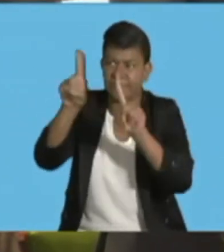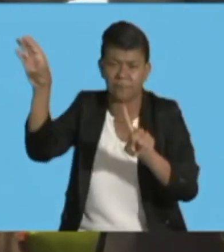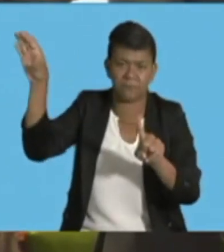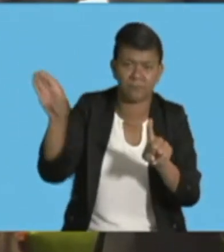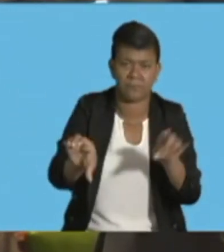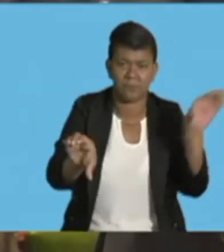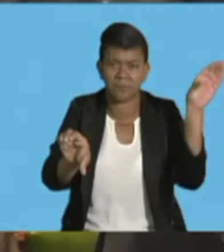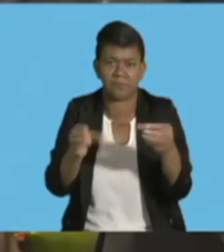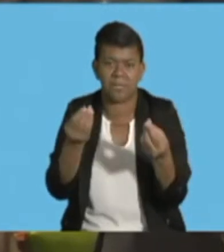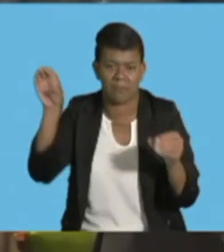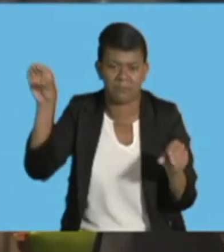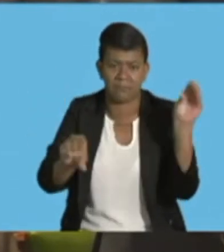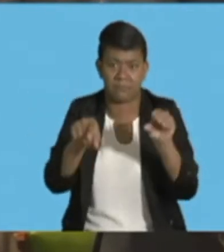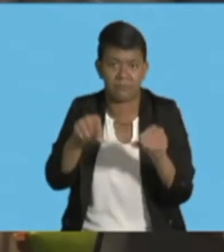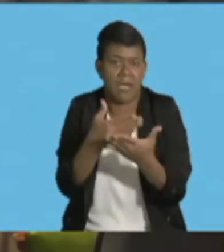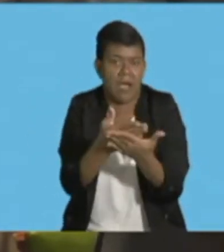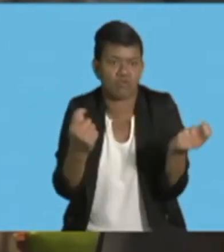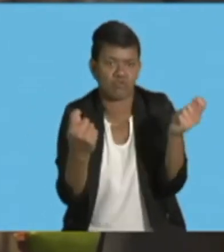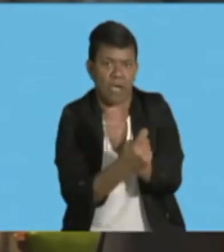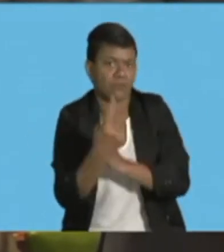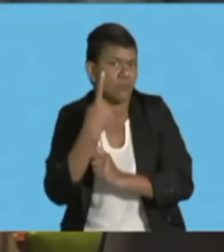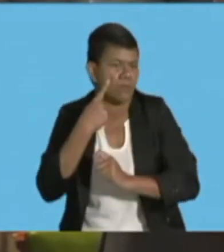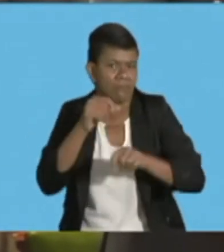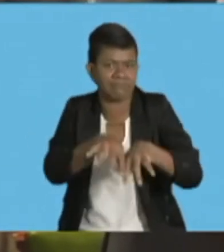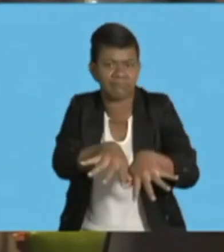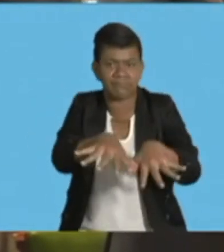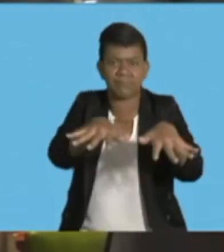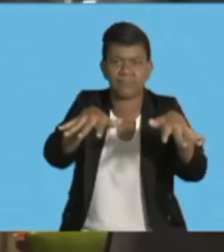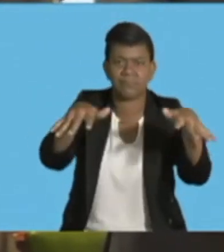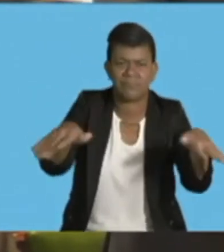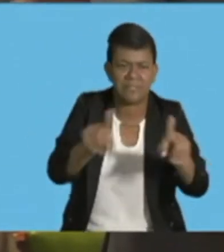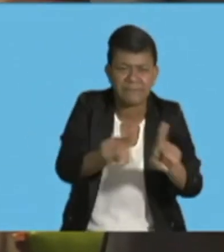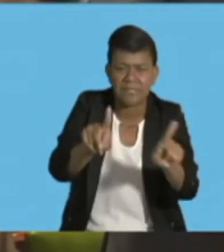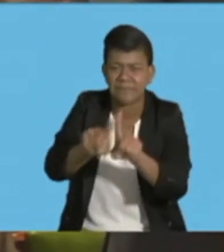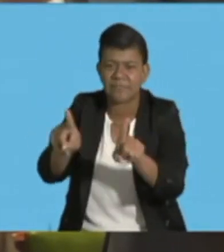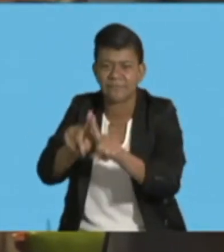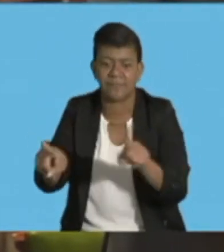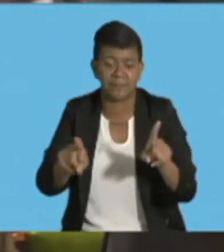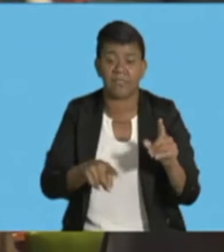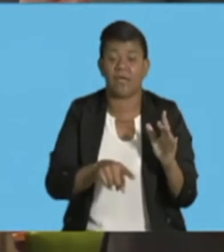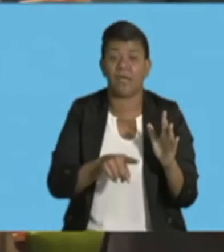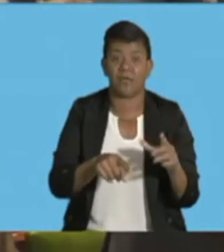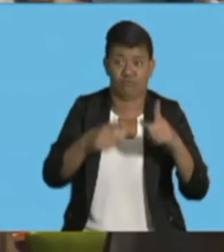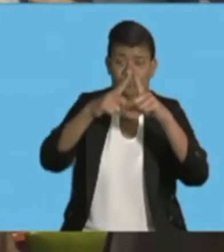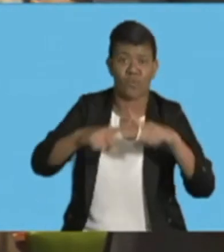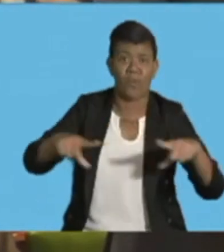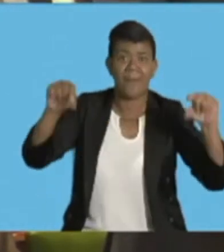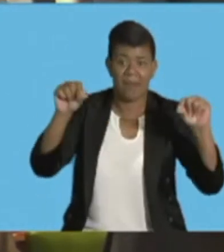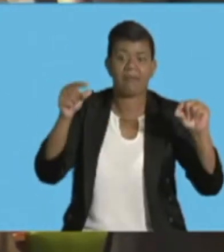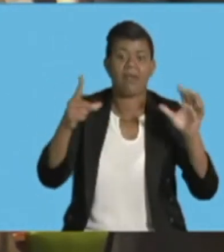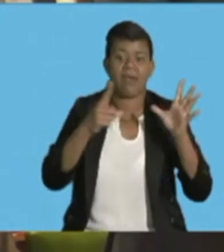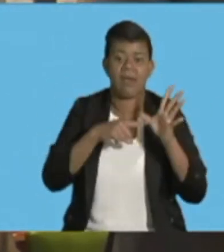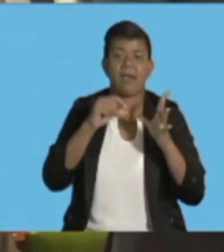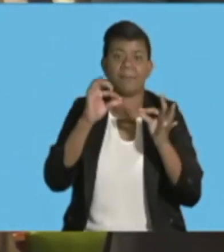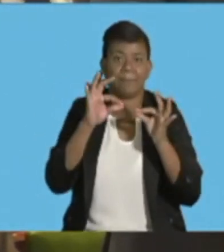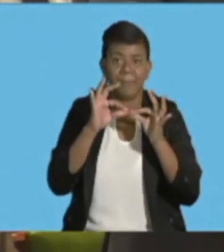Nandi Rehabilitation Project. These now include JICA, the Japanese government, ADB, we now have the